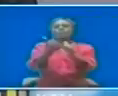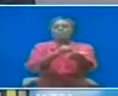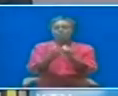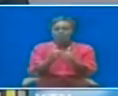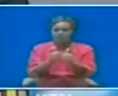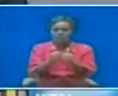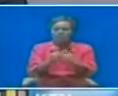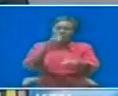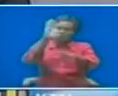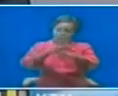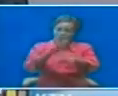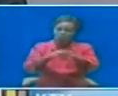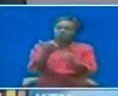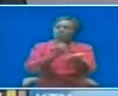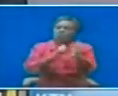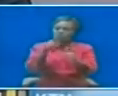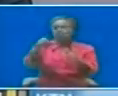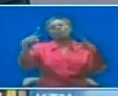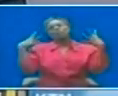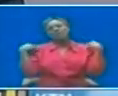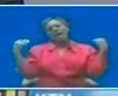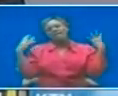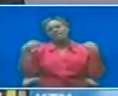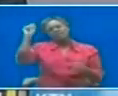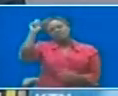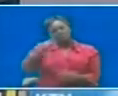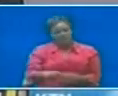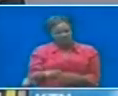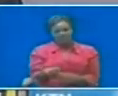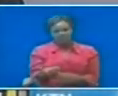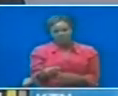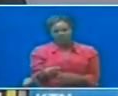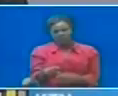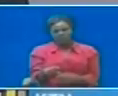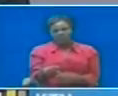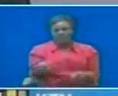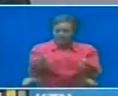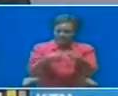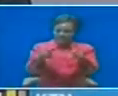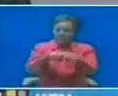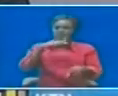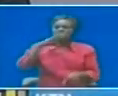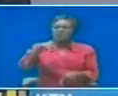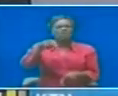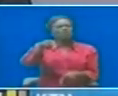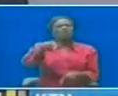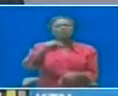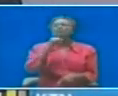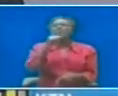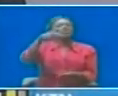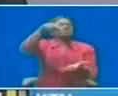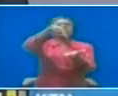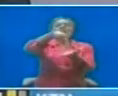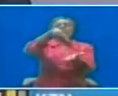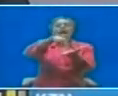To be good at any sport, you've got to practice. You've got to put in the hours. It's the same thing with speaking. You just don't get up